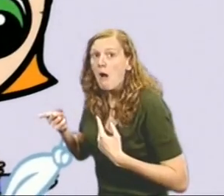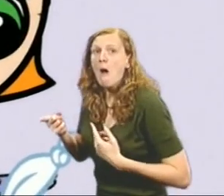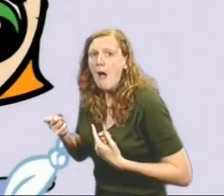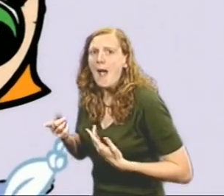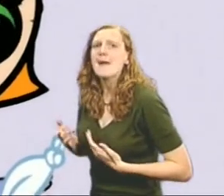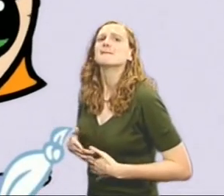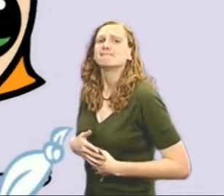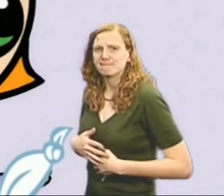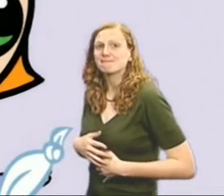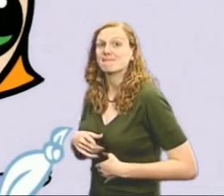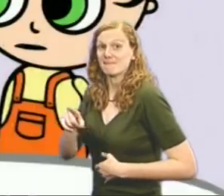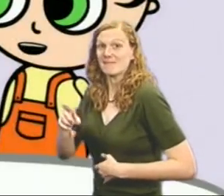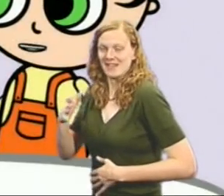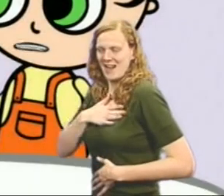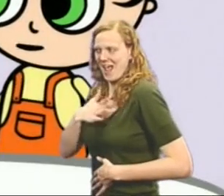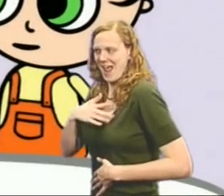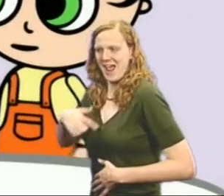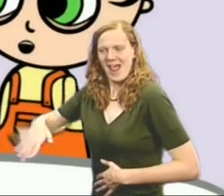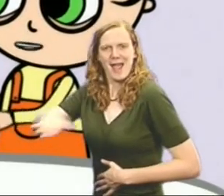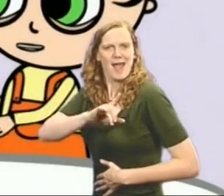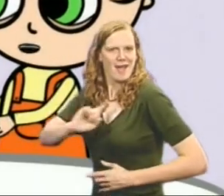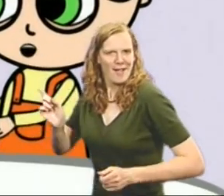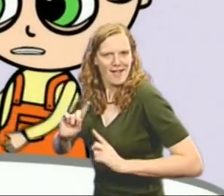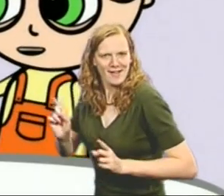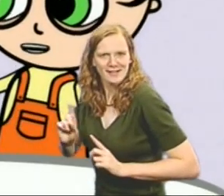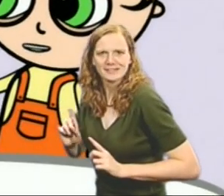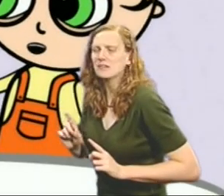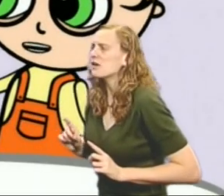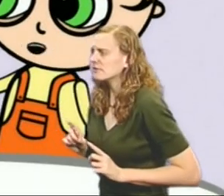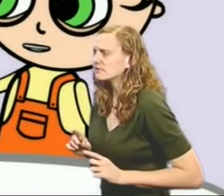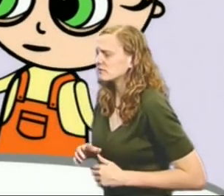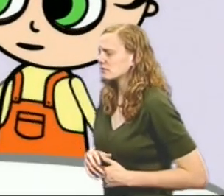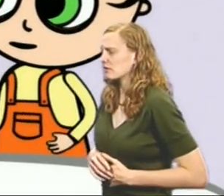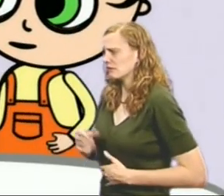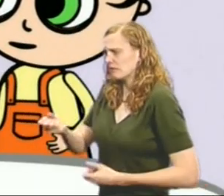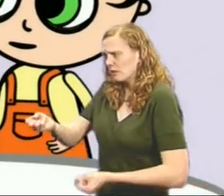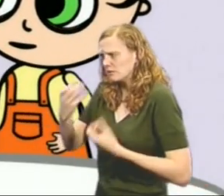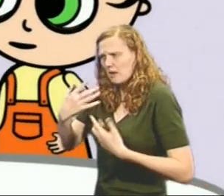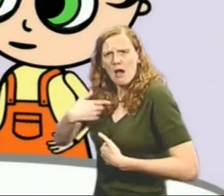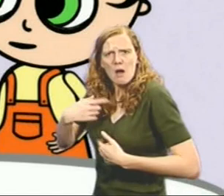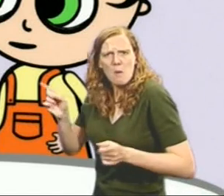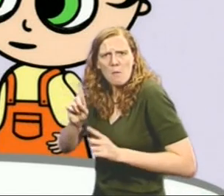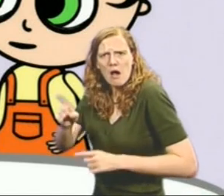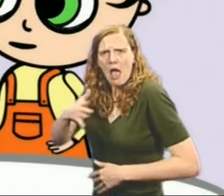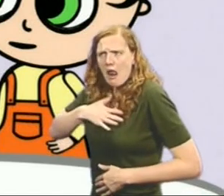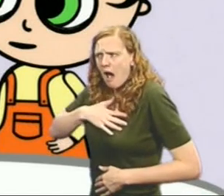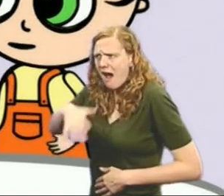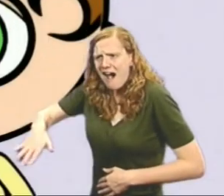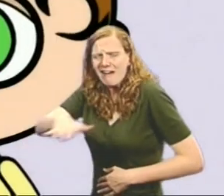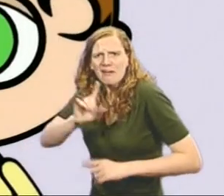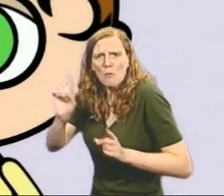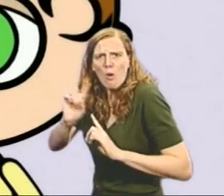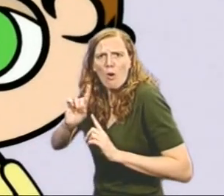like doing at Jarm Playgroup. Mary, could you show me the things you like doing? I suppose so. But